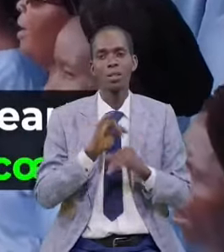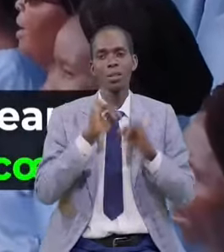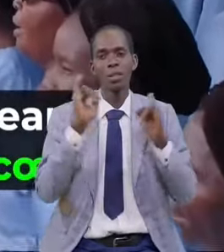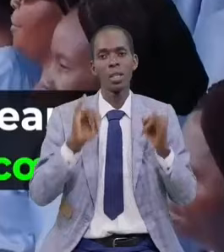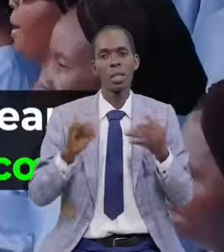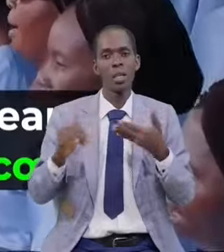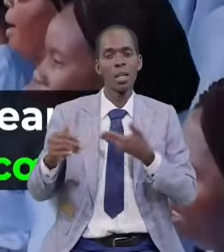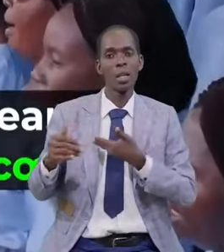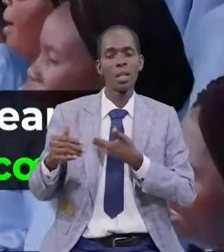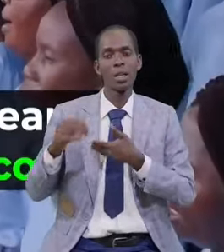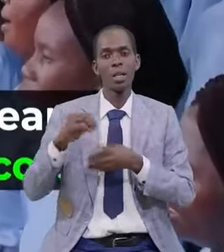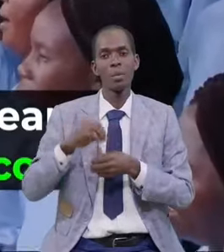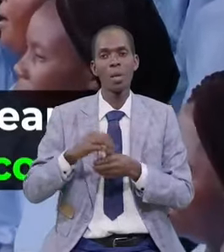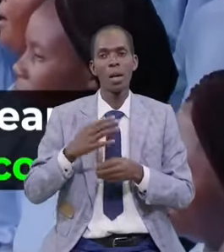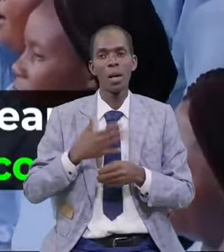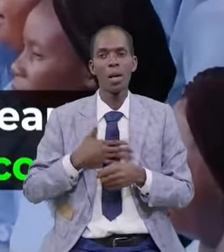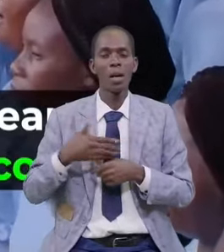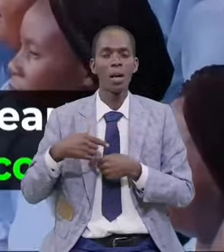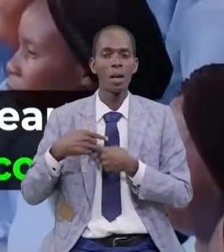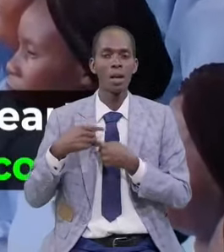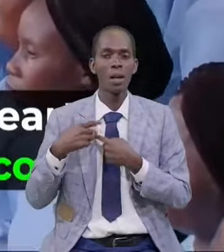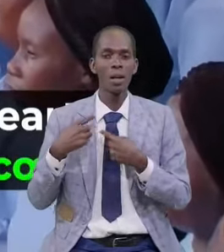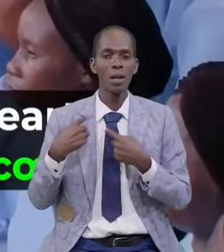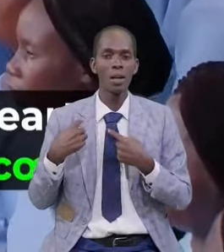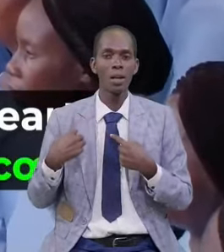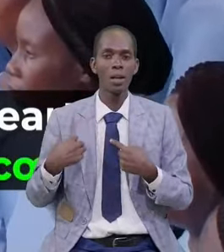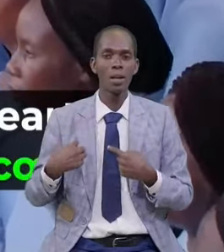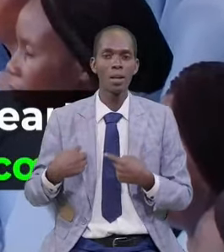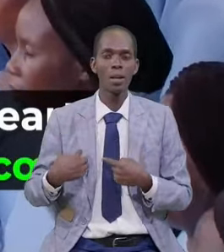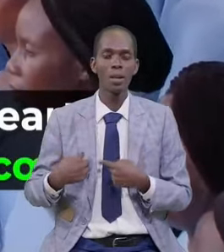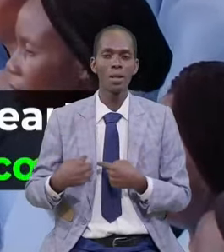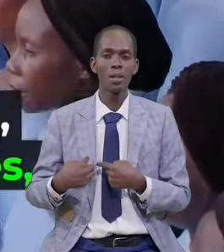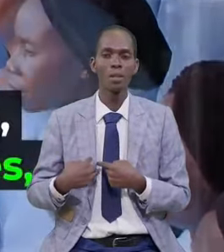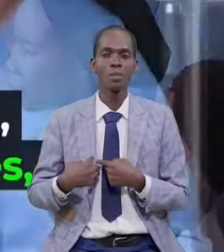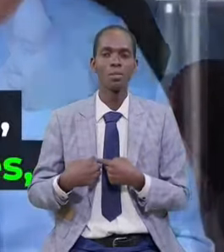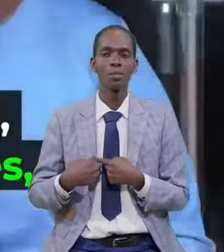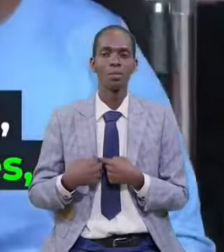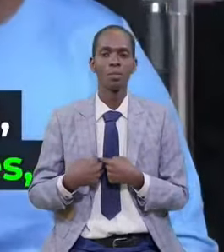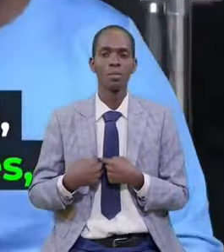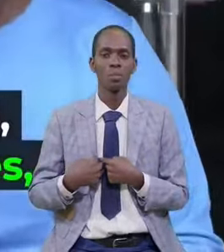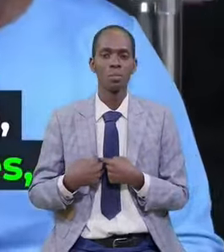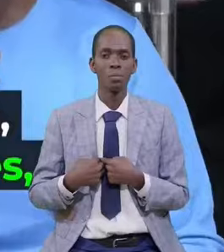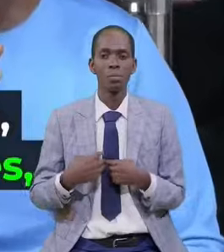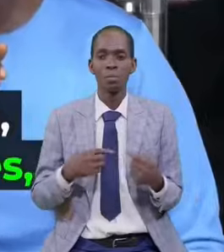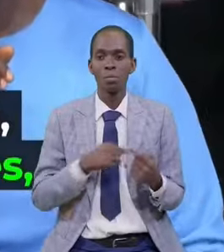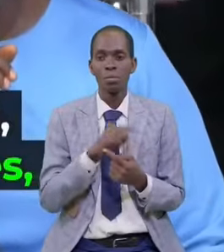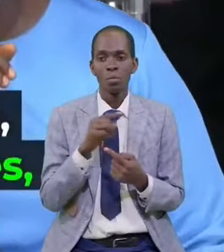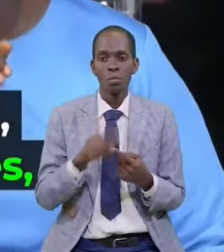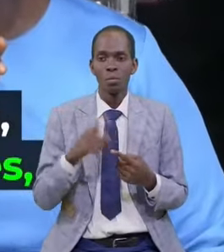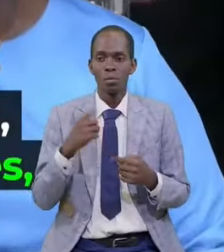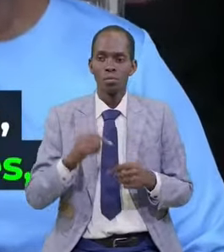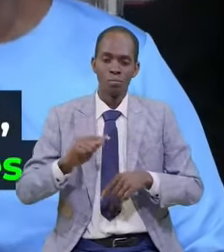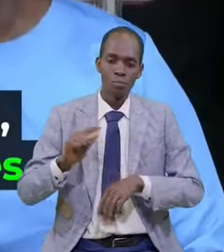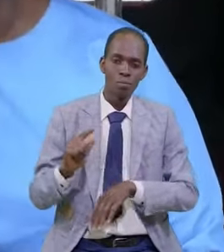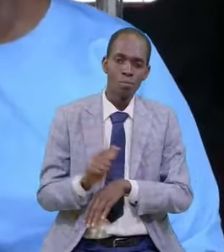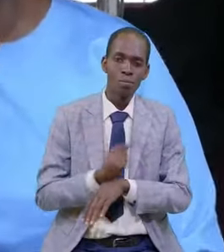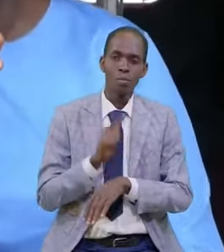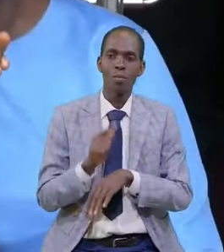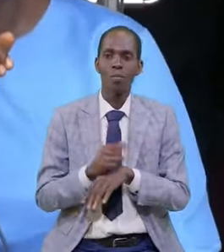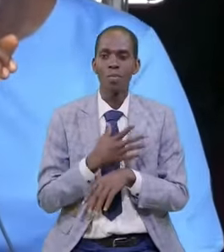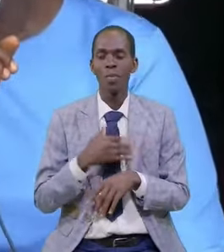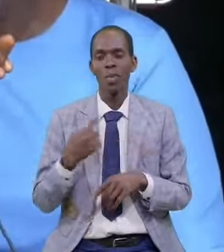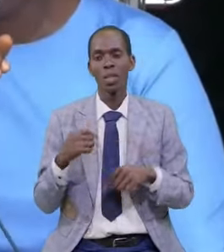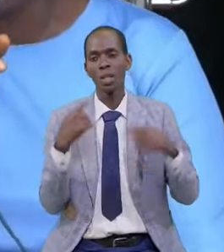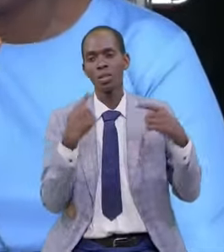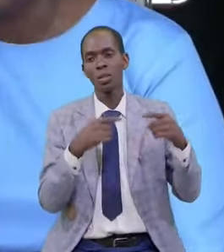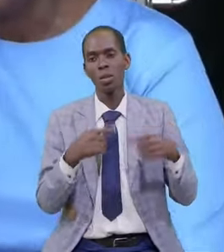want in my heart when the chys and The Strife